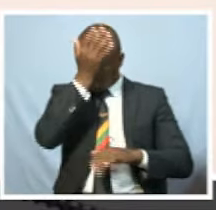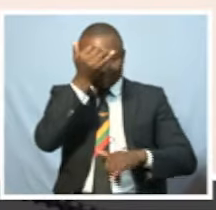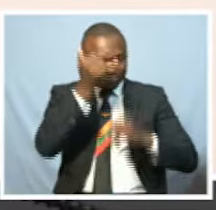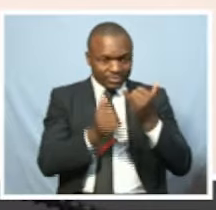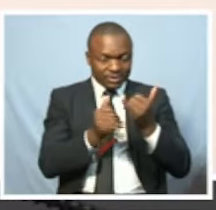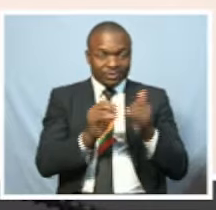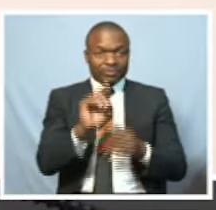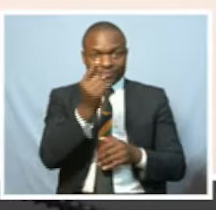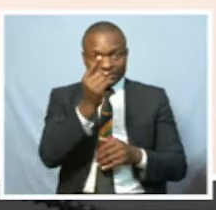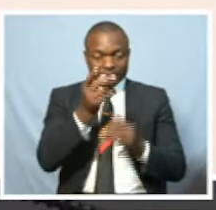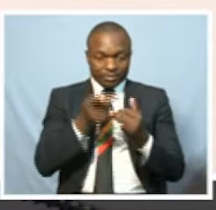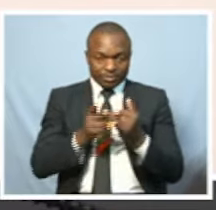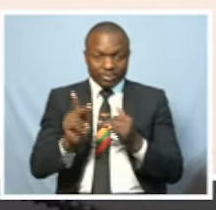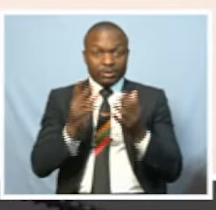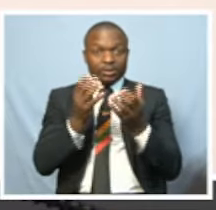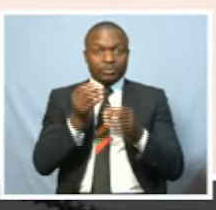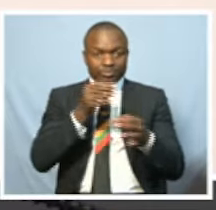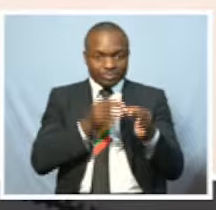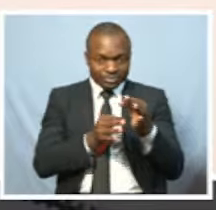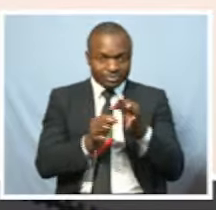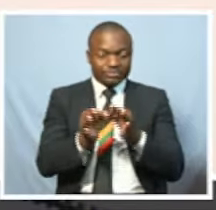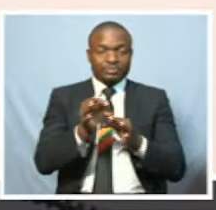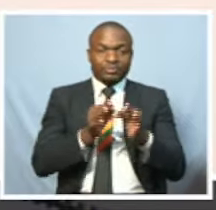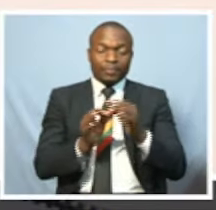first part that I want just to clarify.